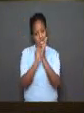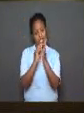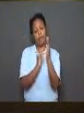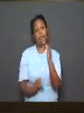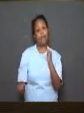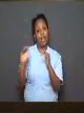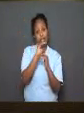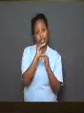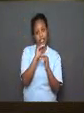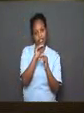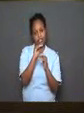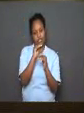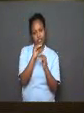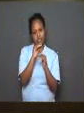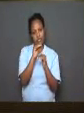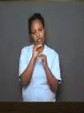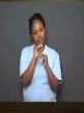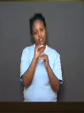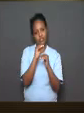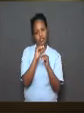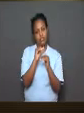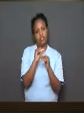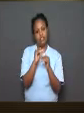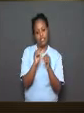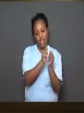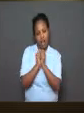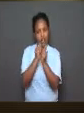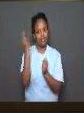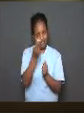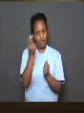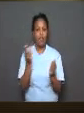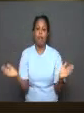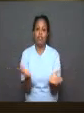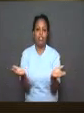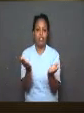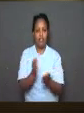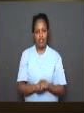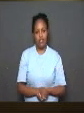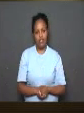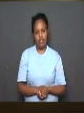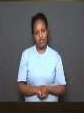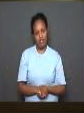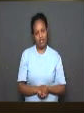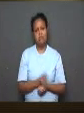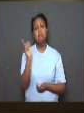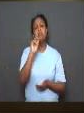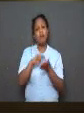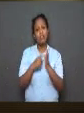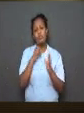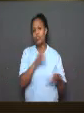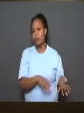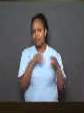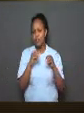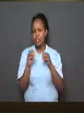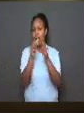Rule of law promotes the common good. Students, what is meant